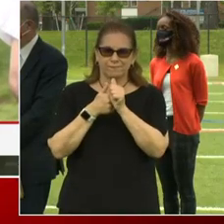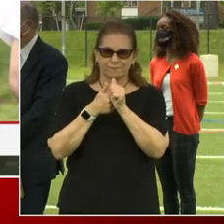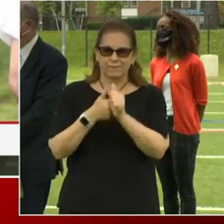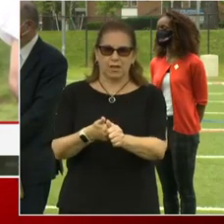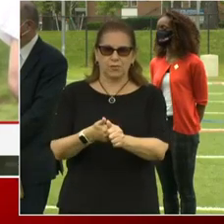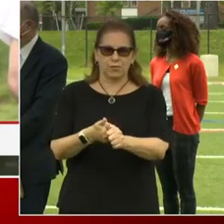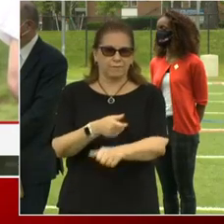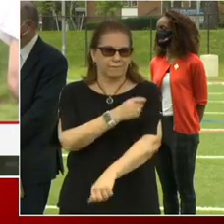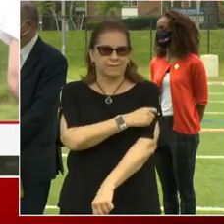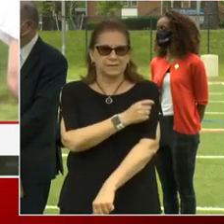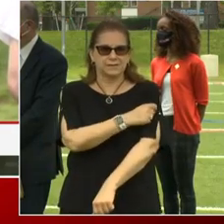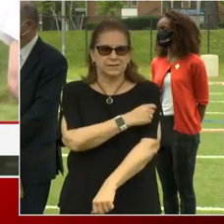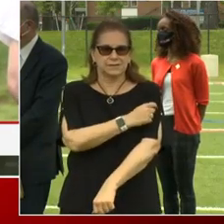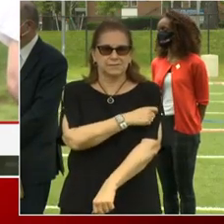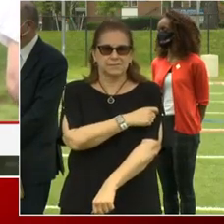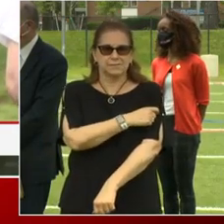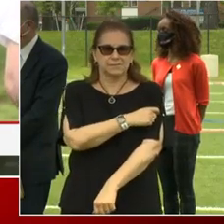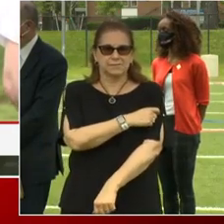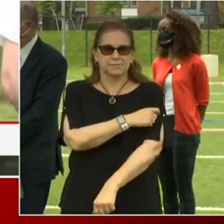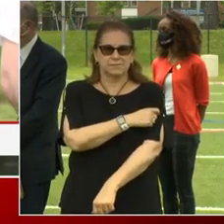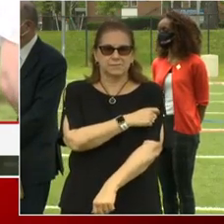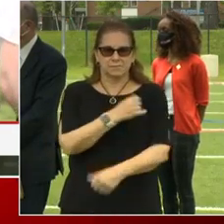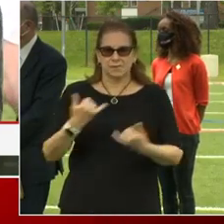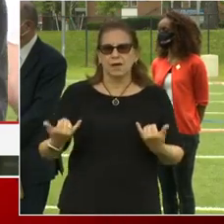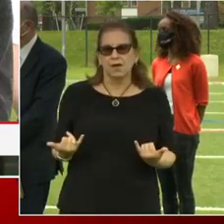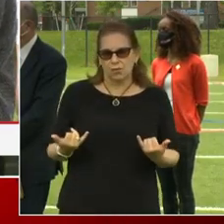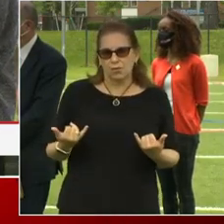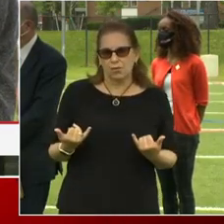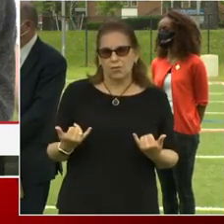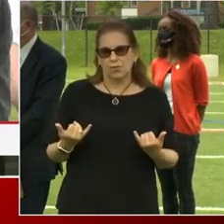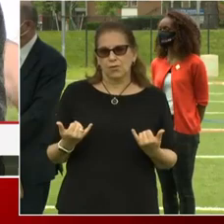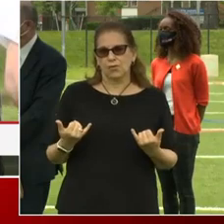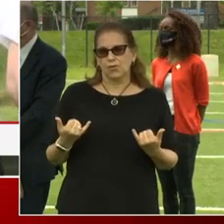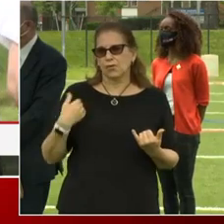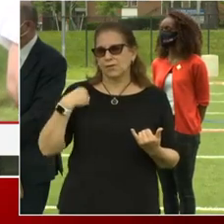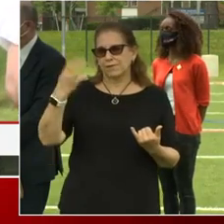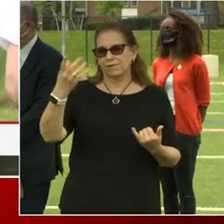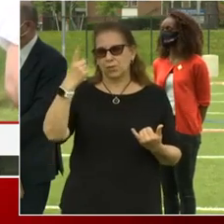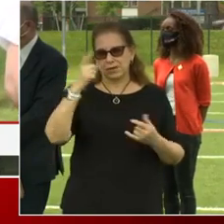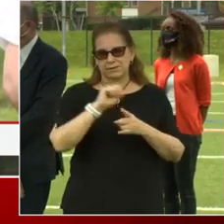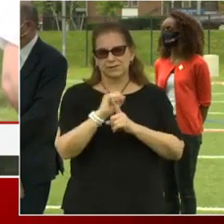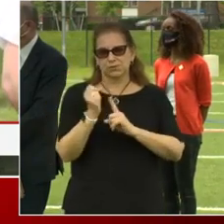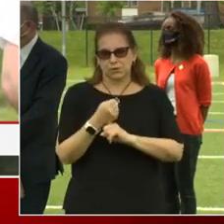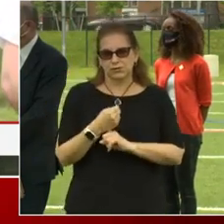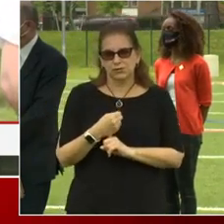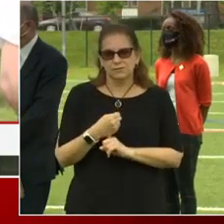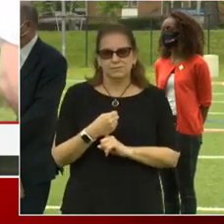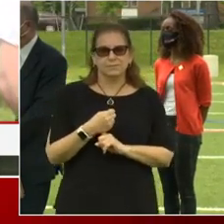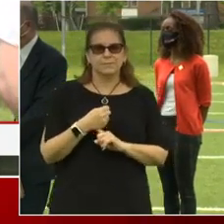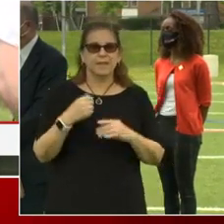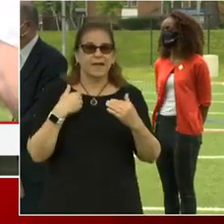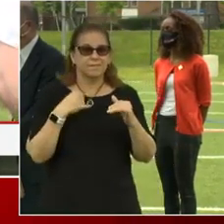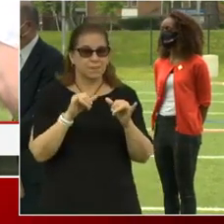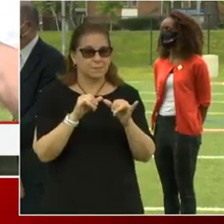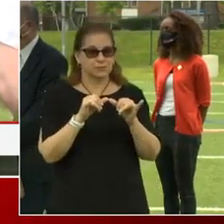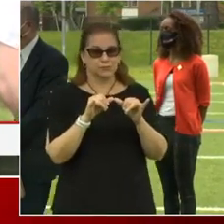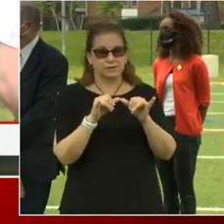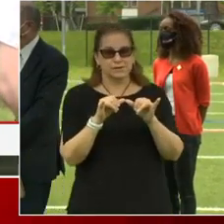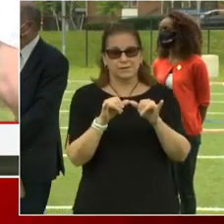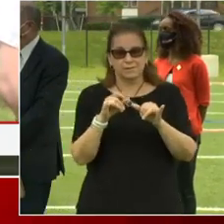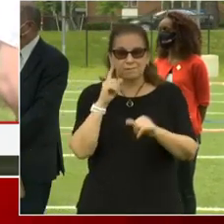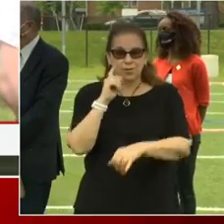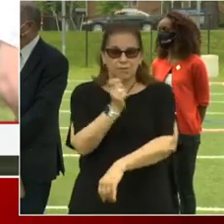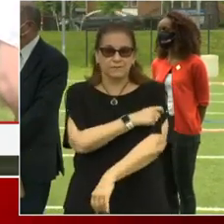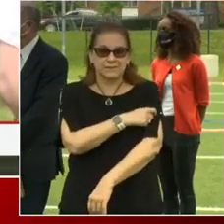vaccination trends as well. So let me just give you a situation. I could set a metric for vaccination.